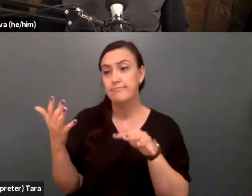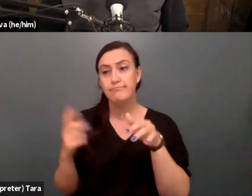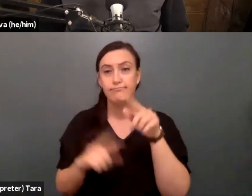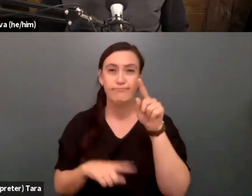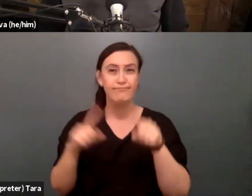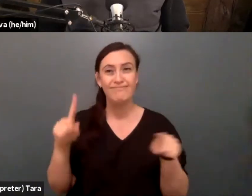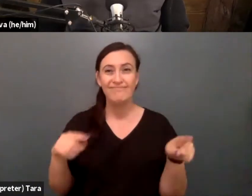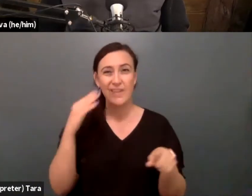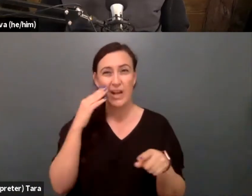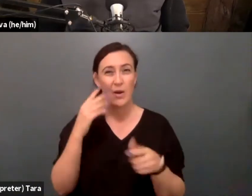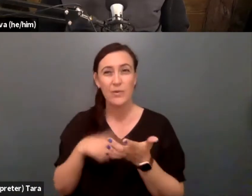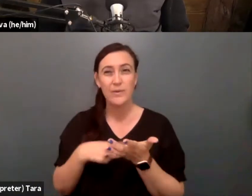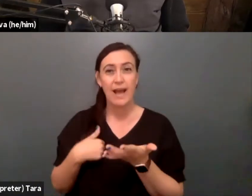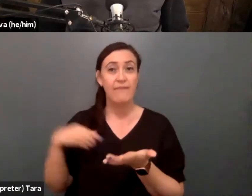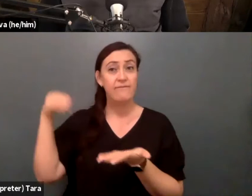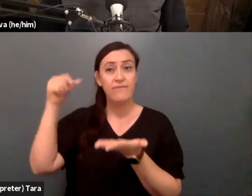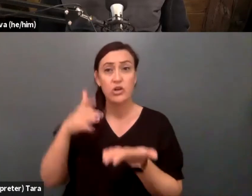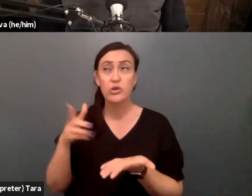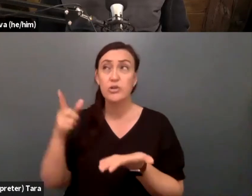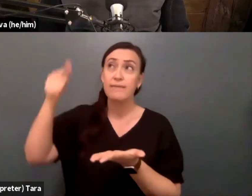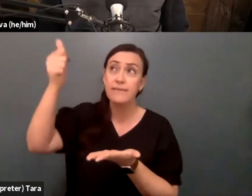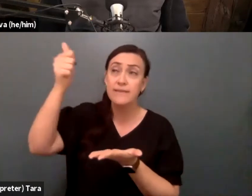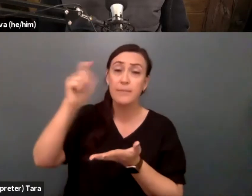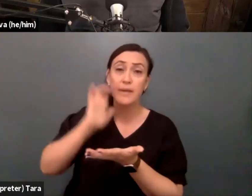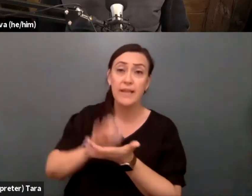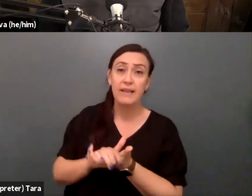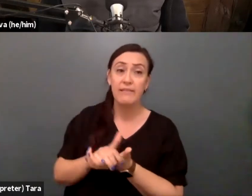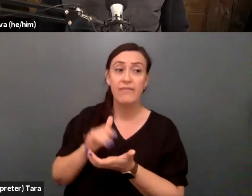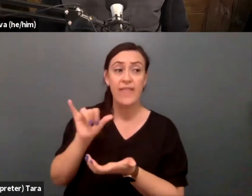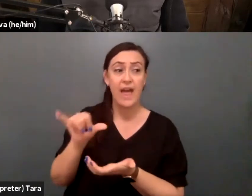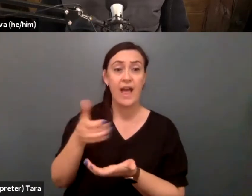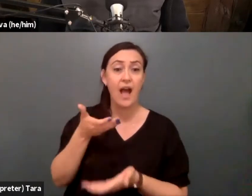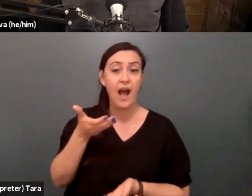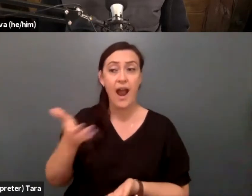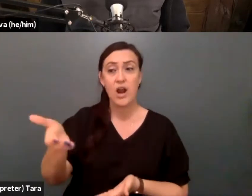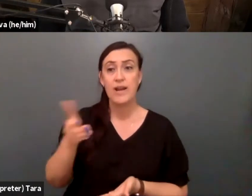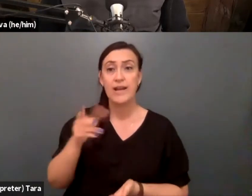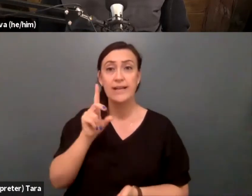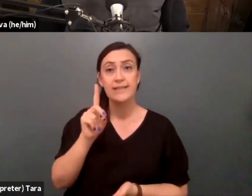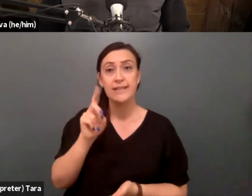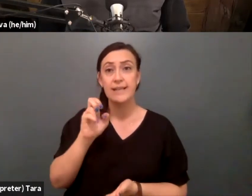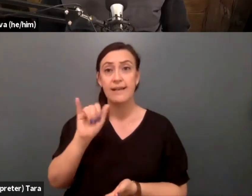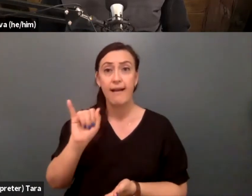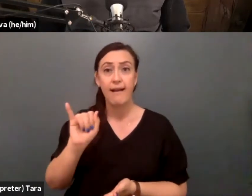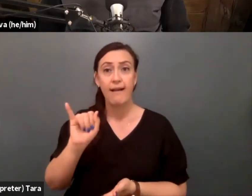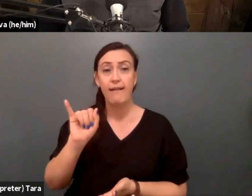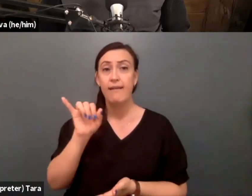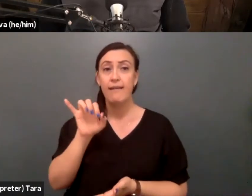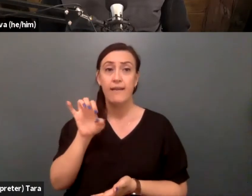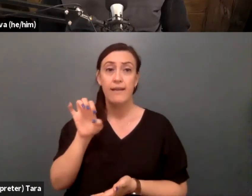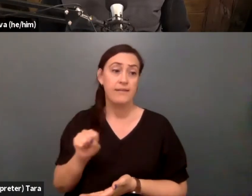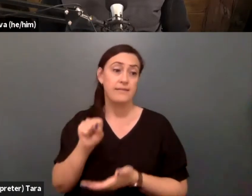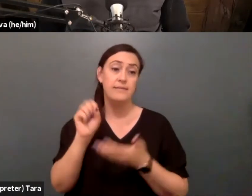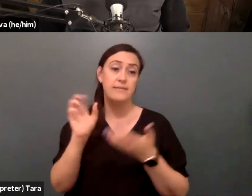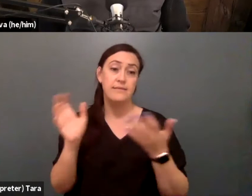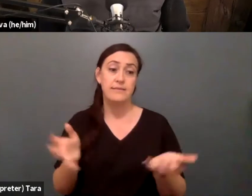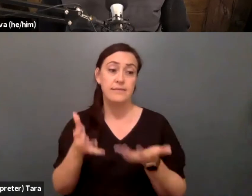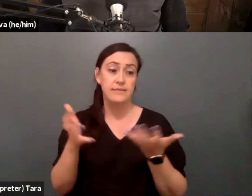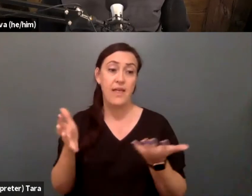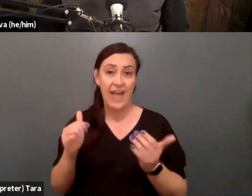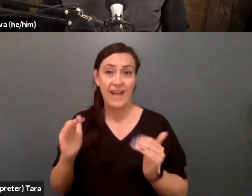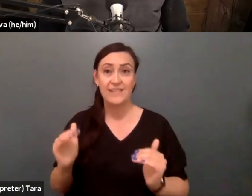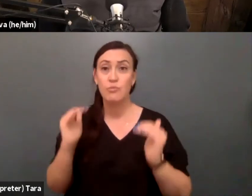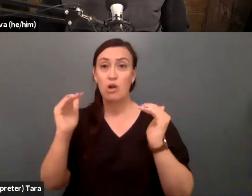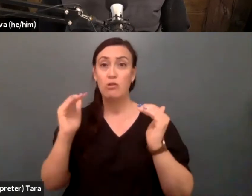you have funders who also believe that hiring a DEI is the progress that